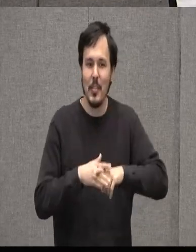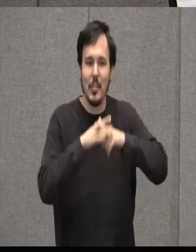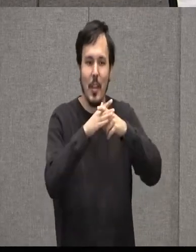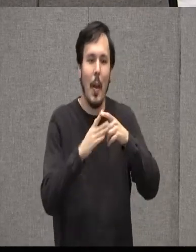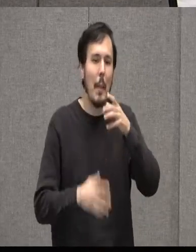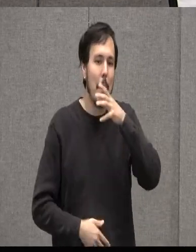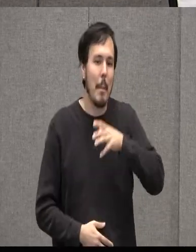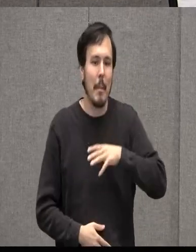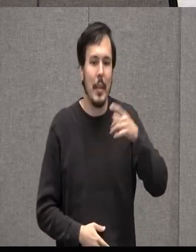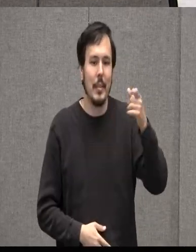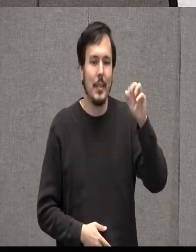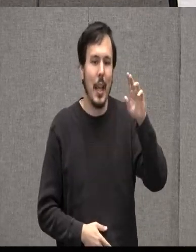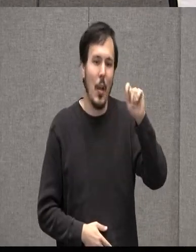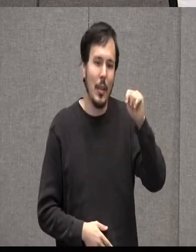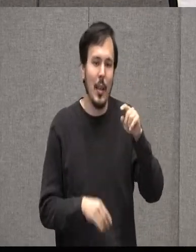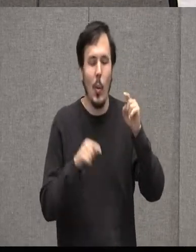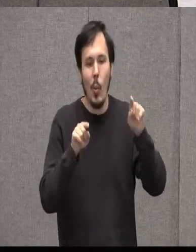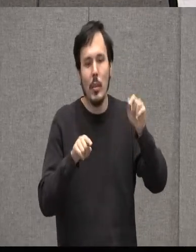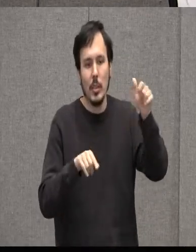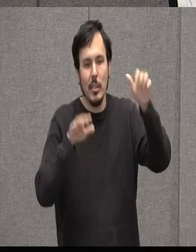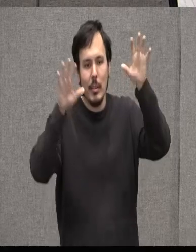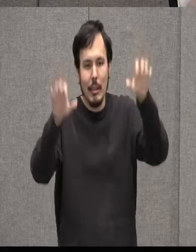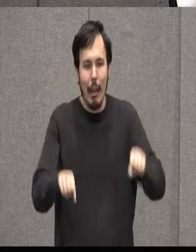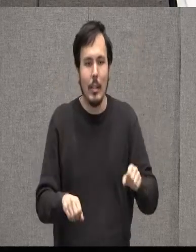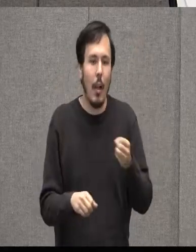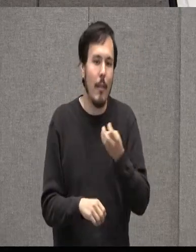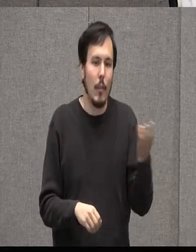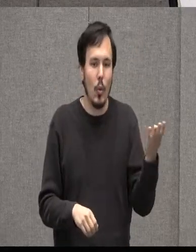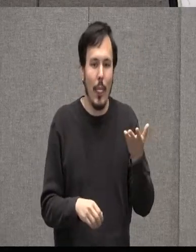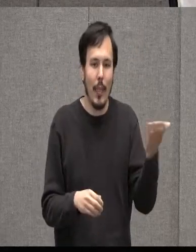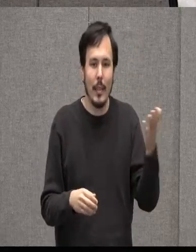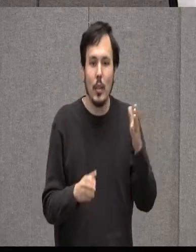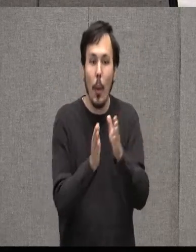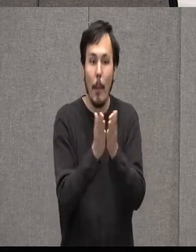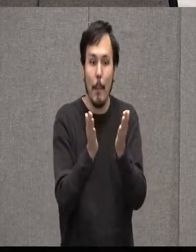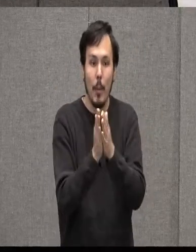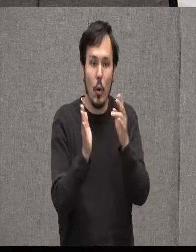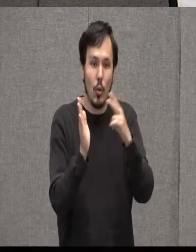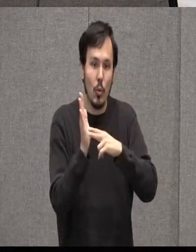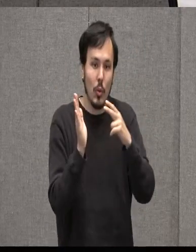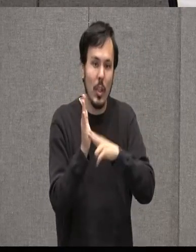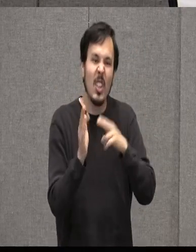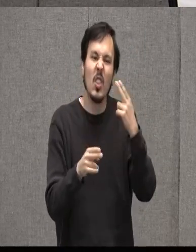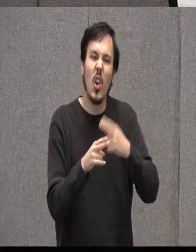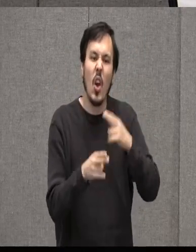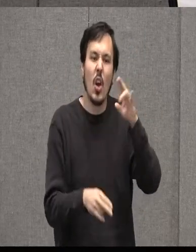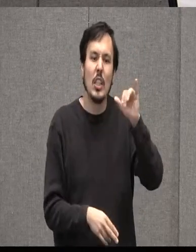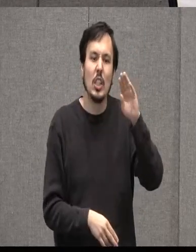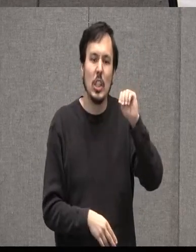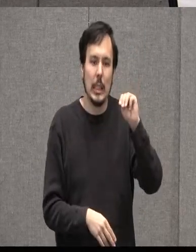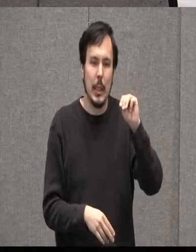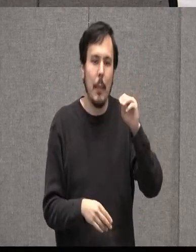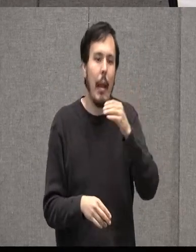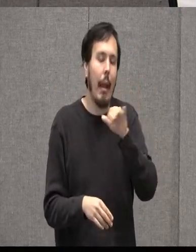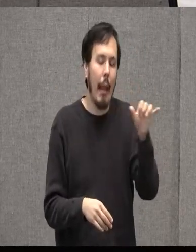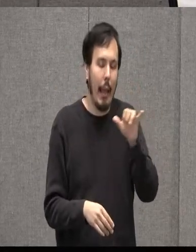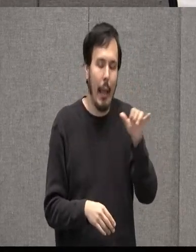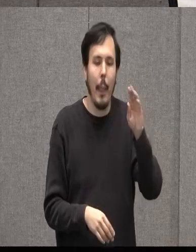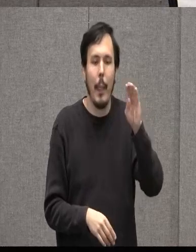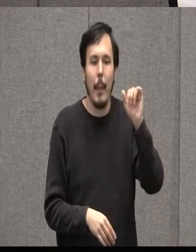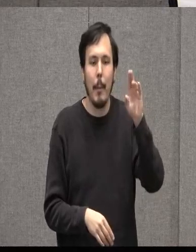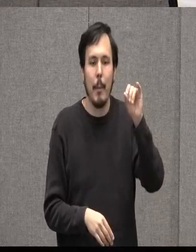used it 45 times. All right, thank you guys for working a task with me, and we're gonna move on to Miss Carness, and you're gonna do